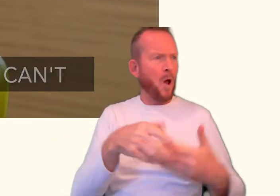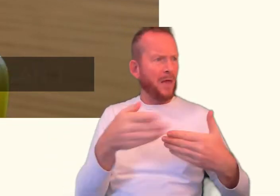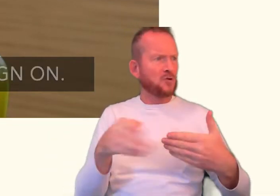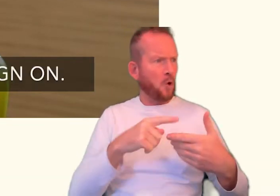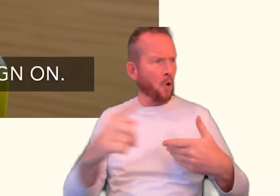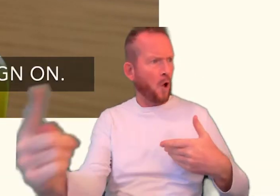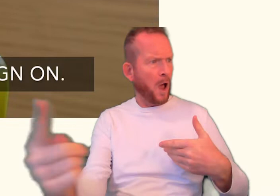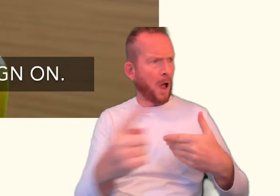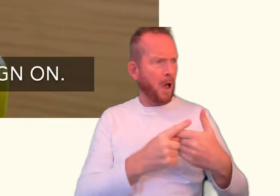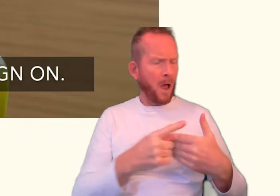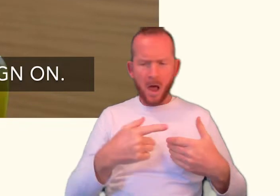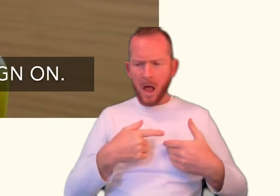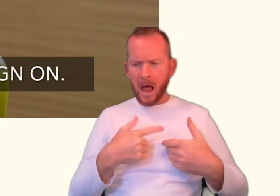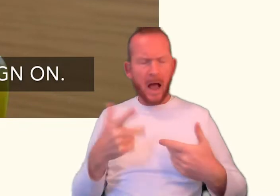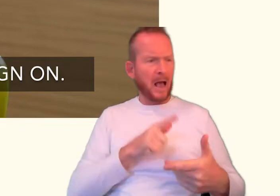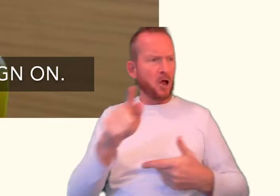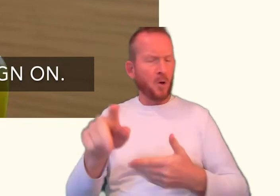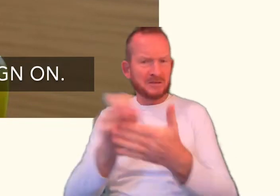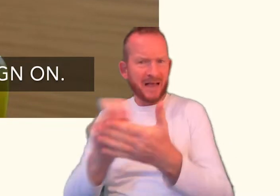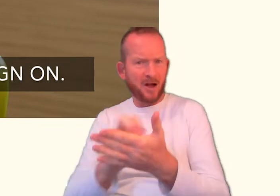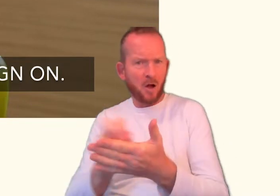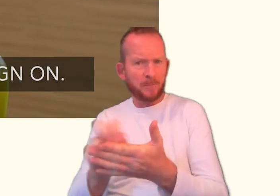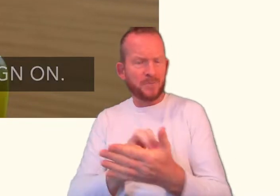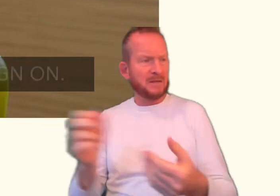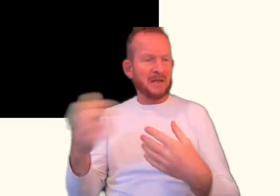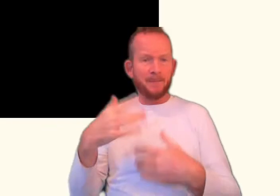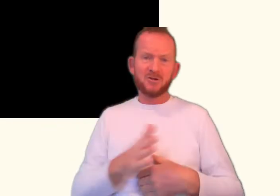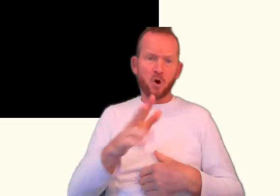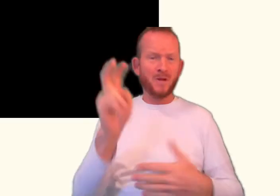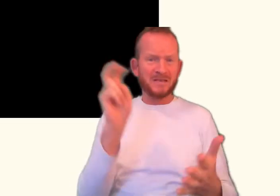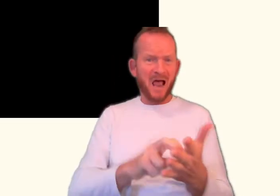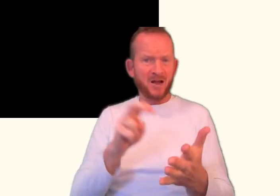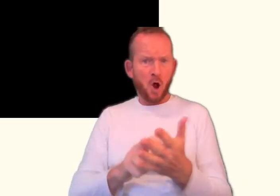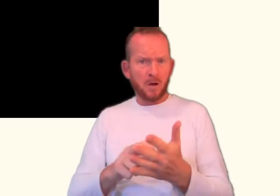go sign on. They were telling her, go sign on.